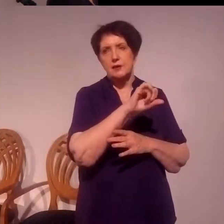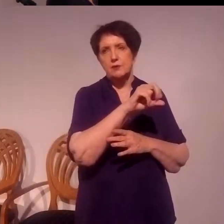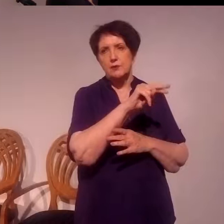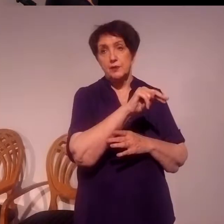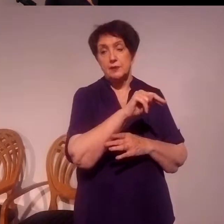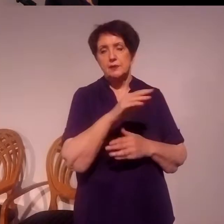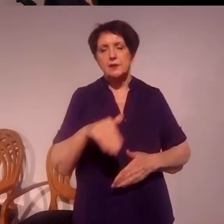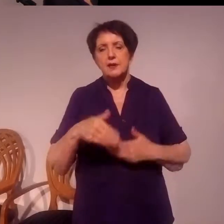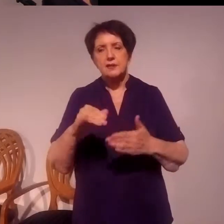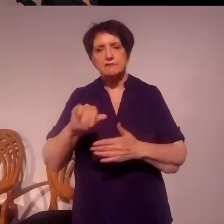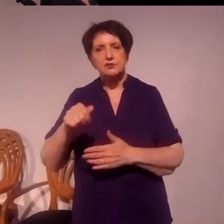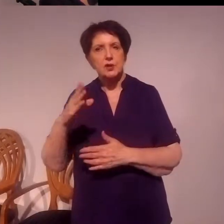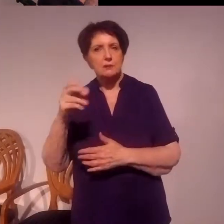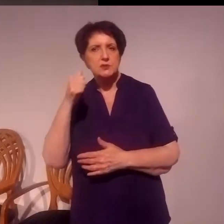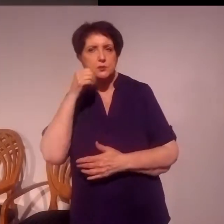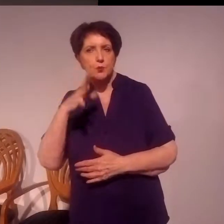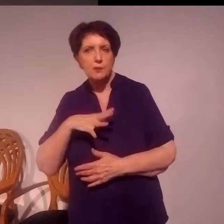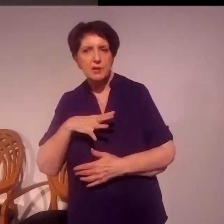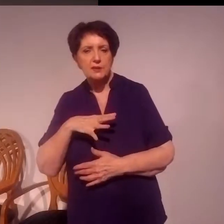Plant a tree.